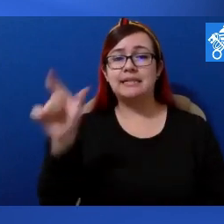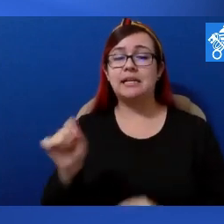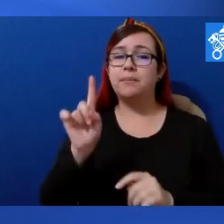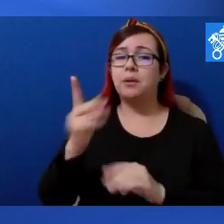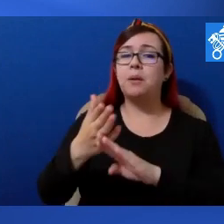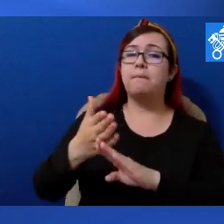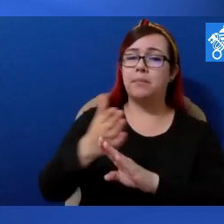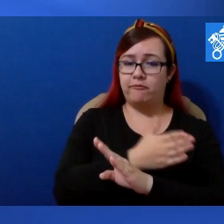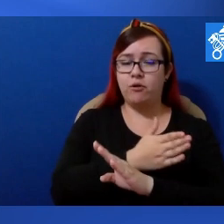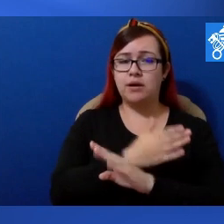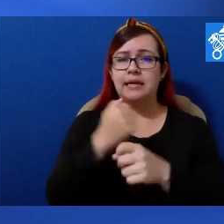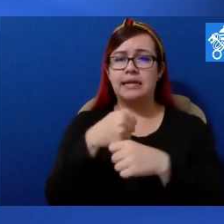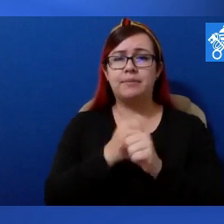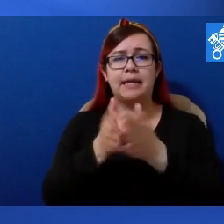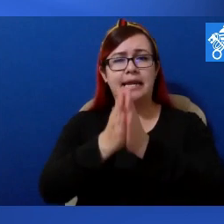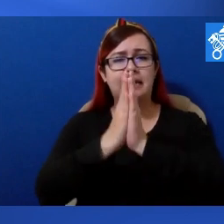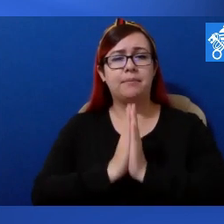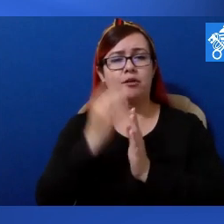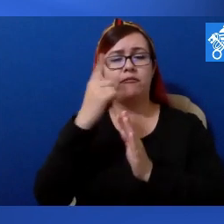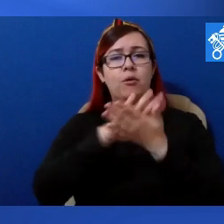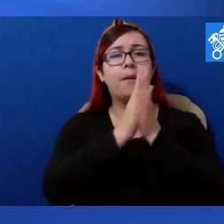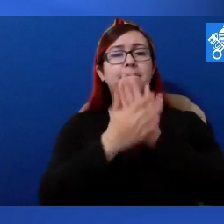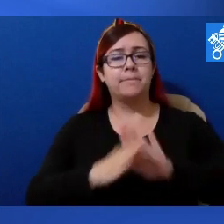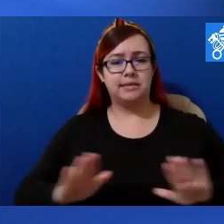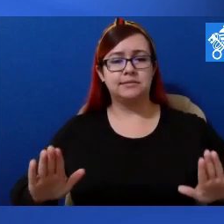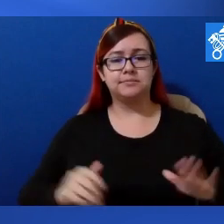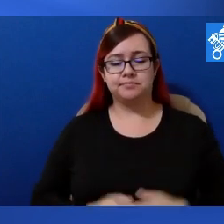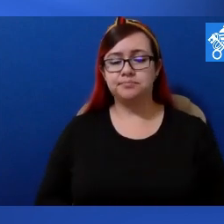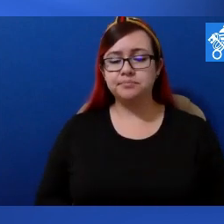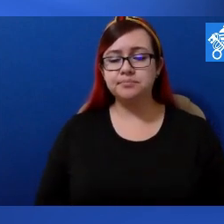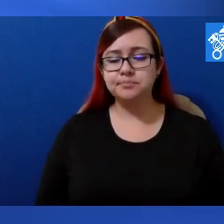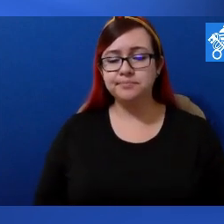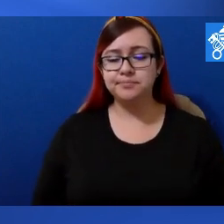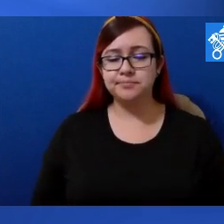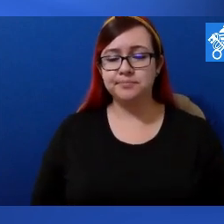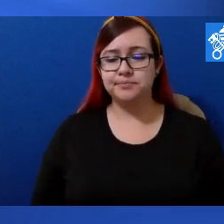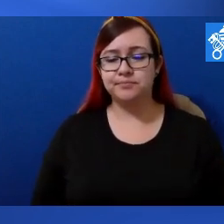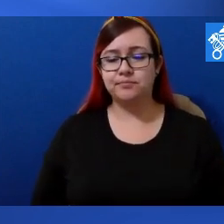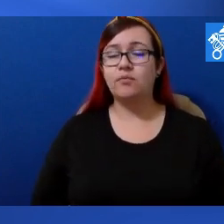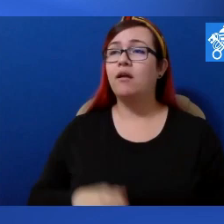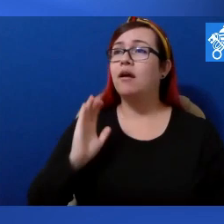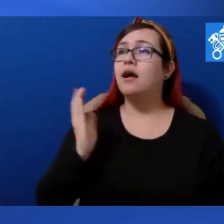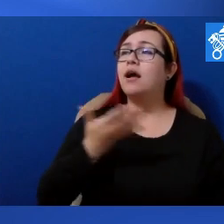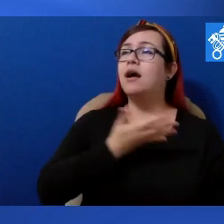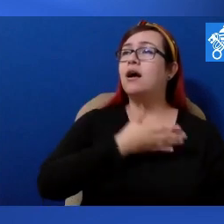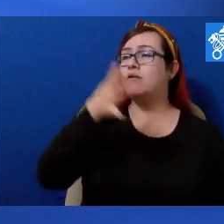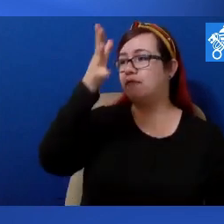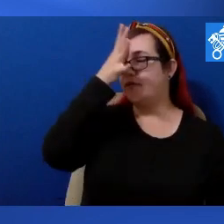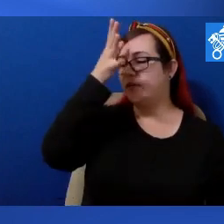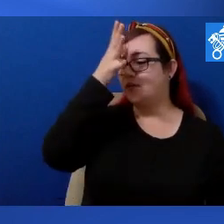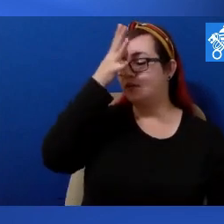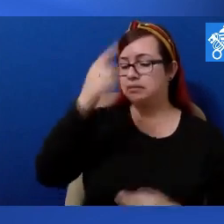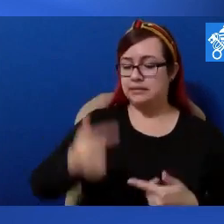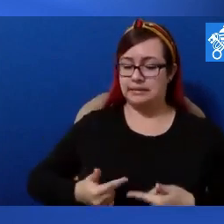Marian prayer shows each one the way to follow Christ with trust and generosity. To all of